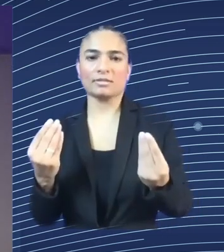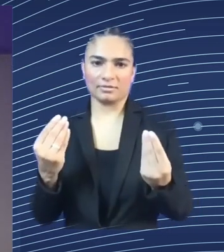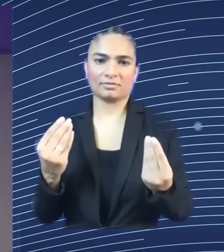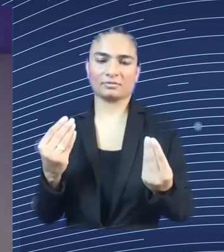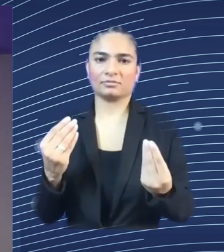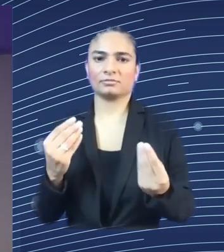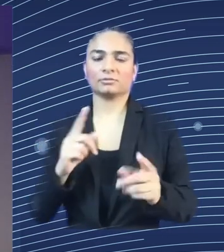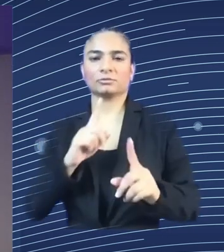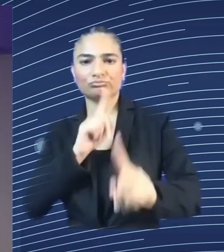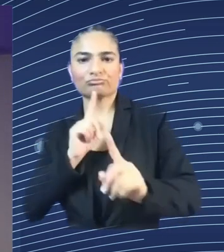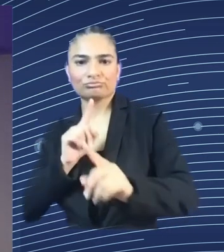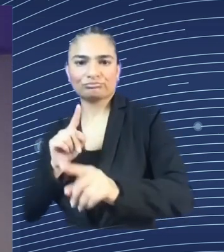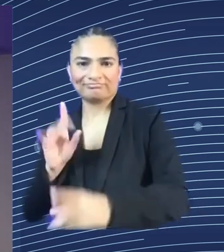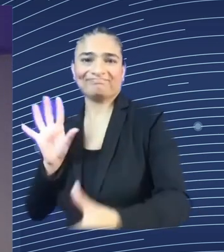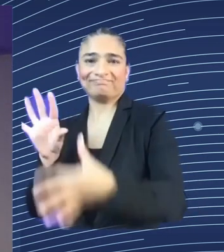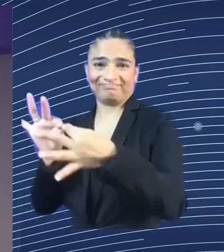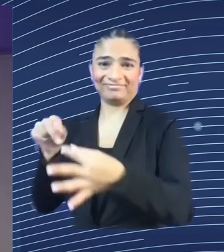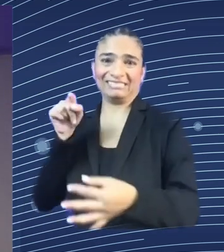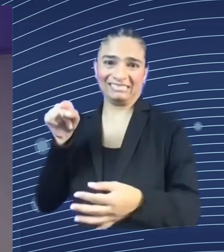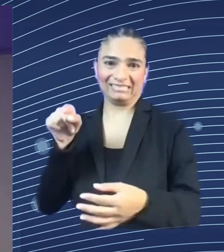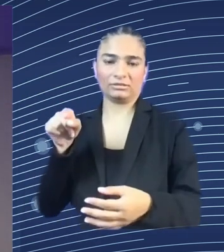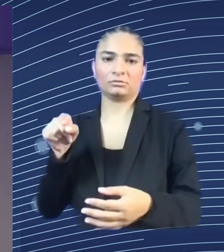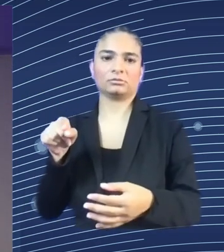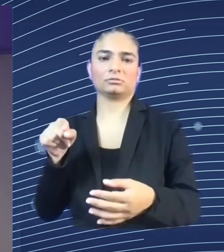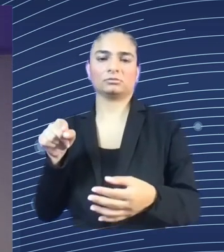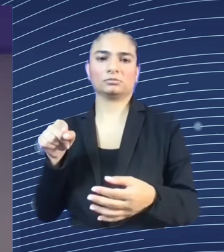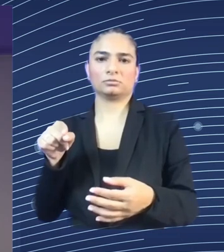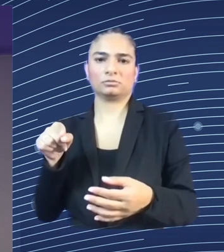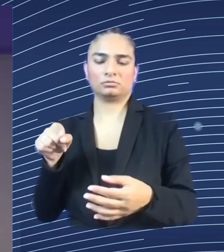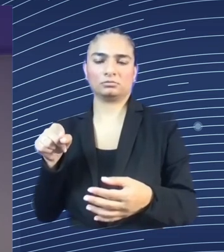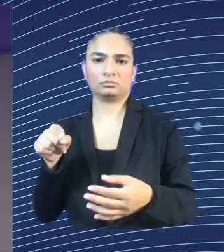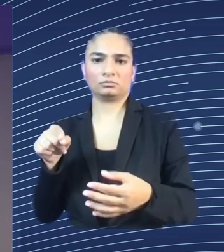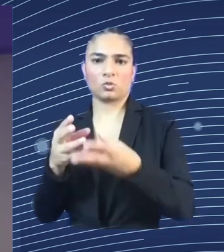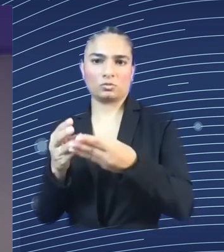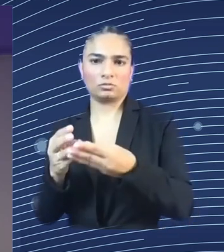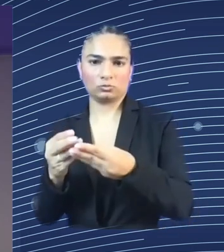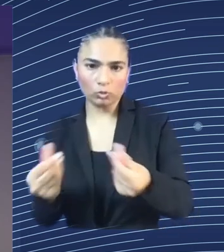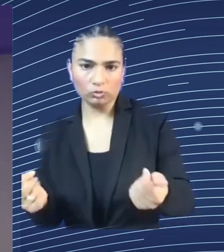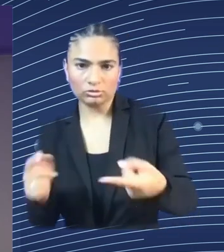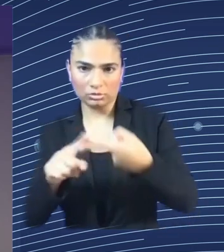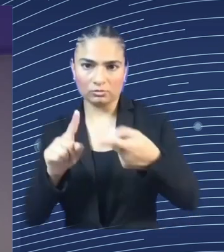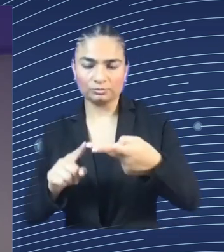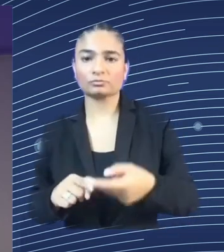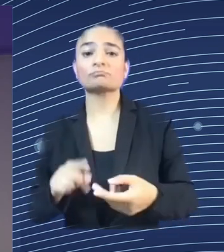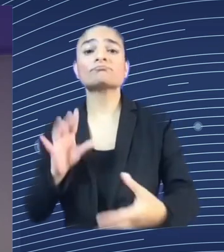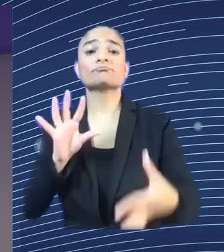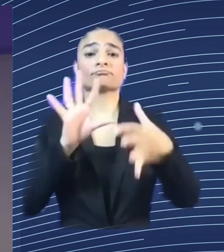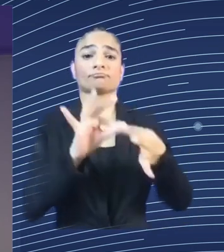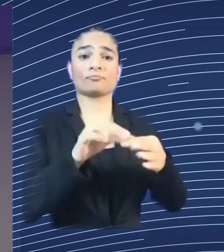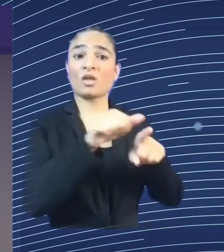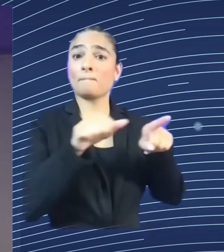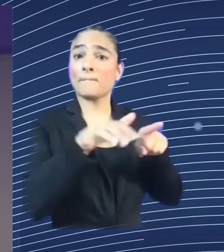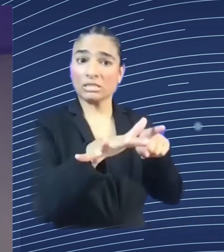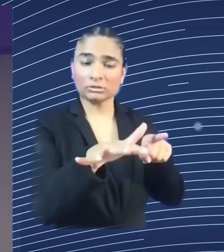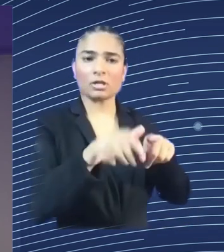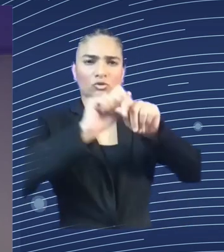greenwashing. And so indeed, and I can relate to what has been said before, you need a human layer at the end. So what we provide is we